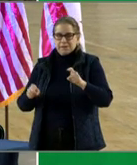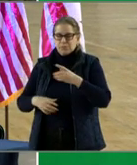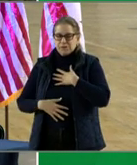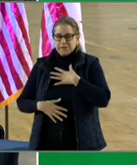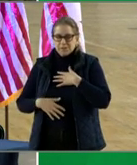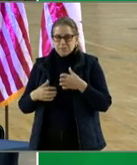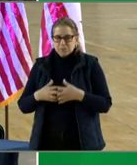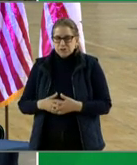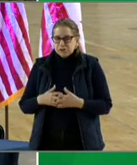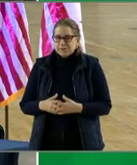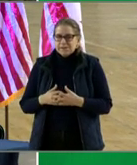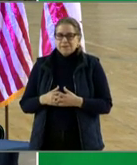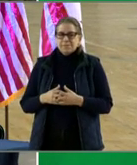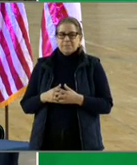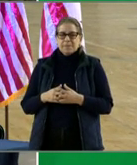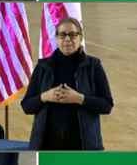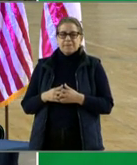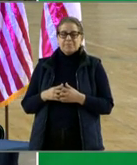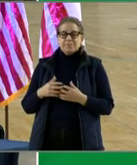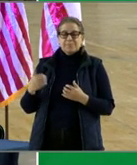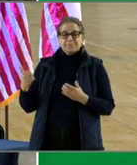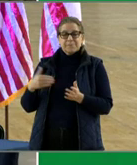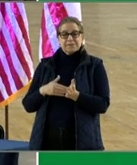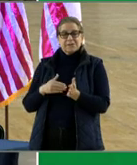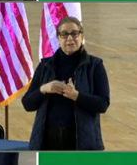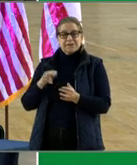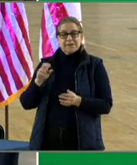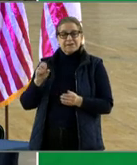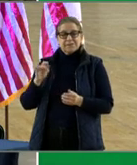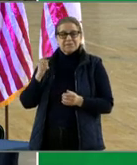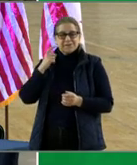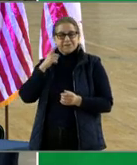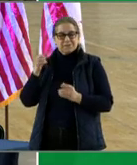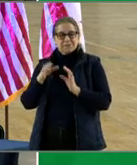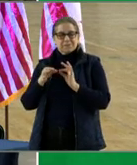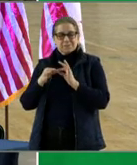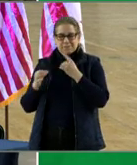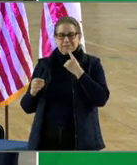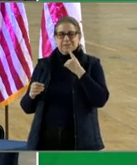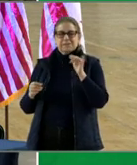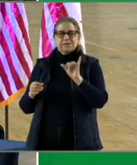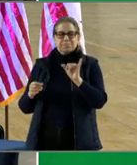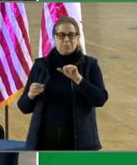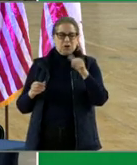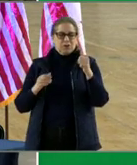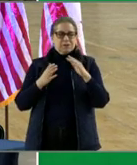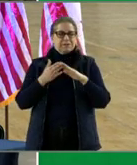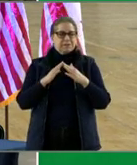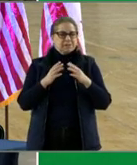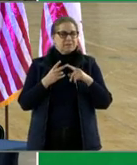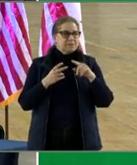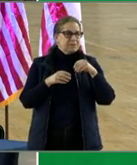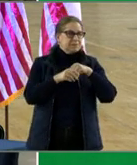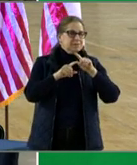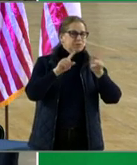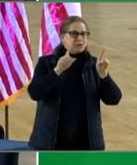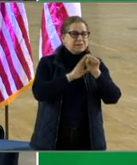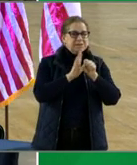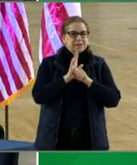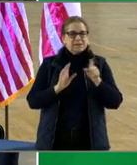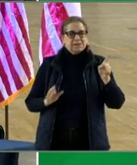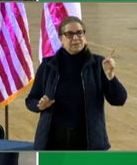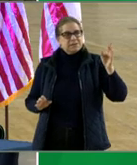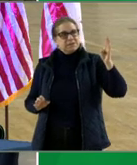said is, as we see other cities and other urban areas or states across the country begin to go down the curve,